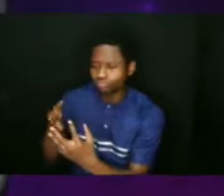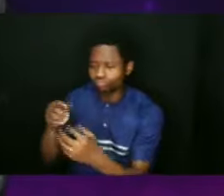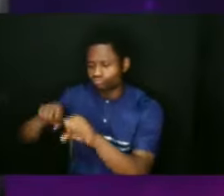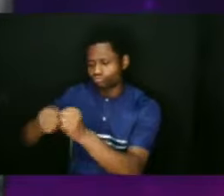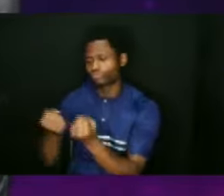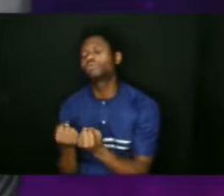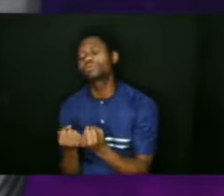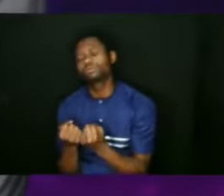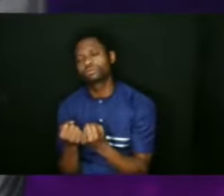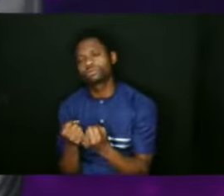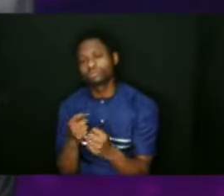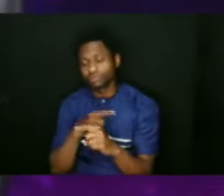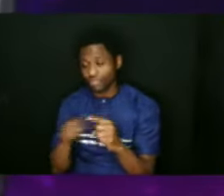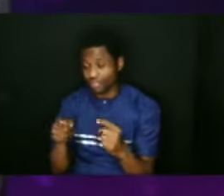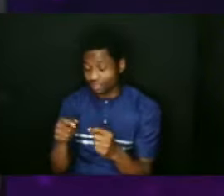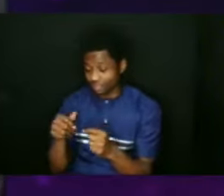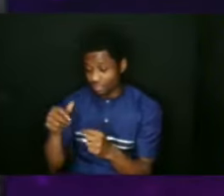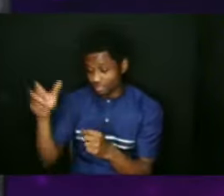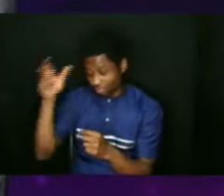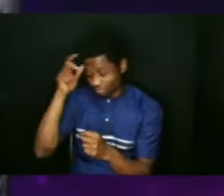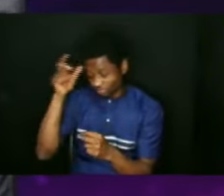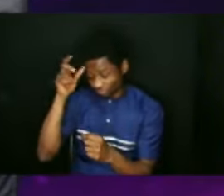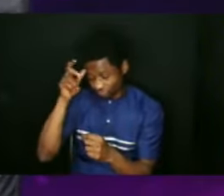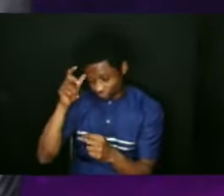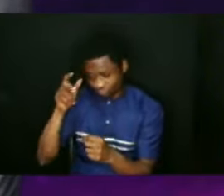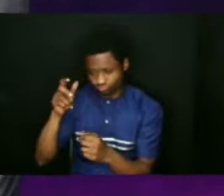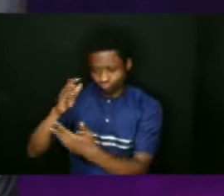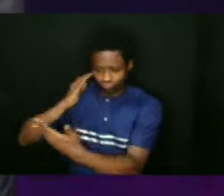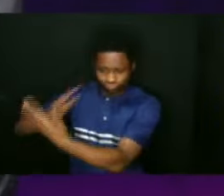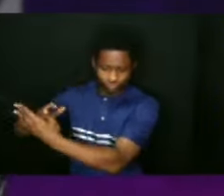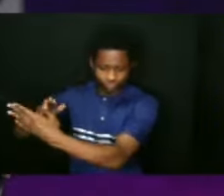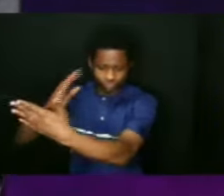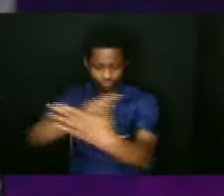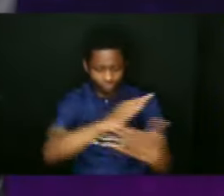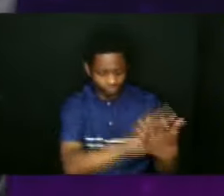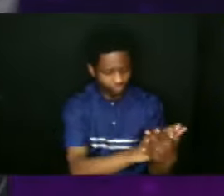that we will resist the enemies of truth. All